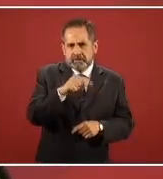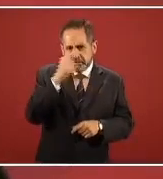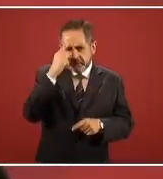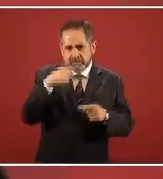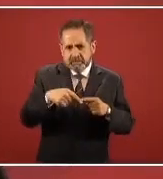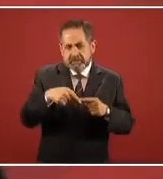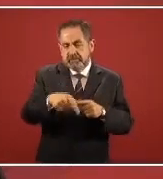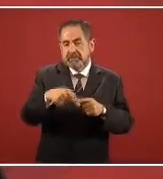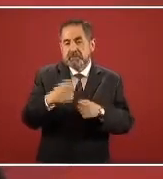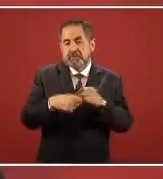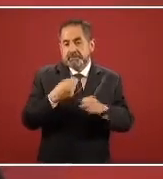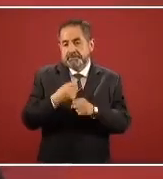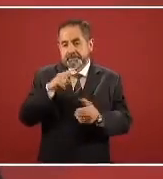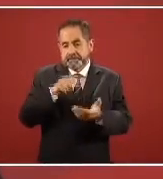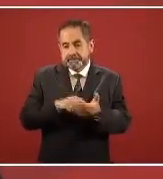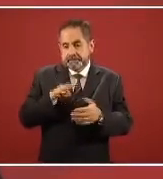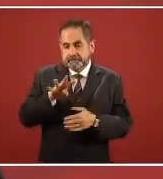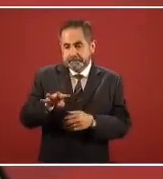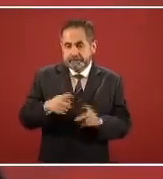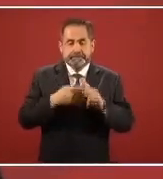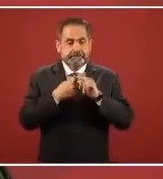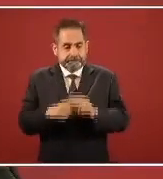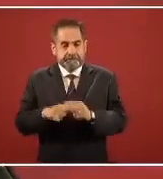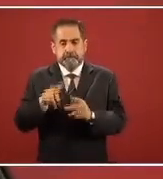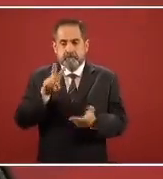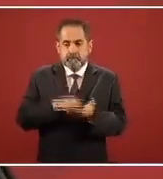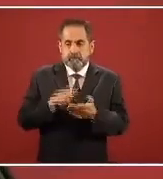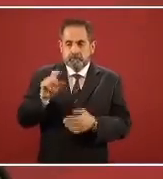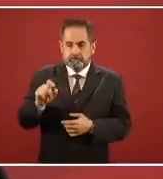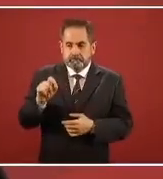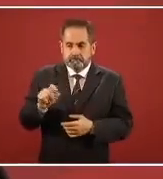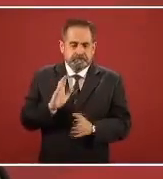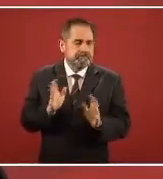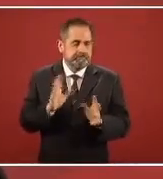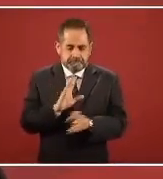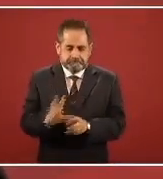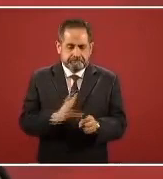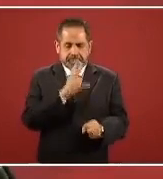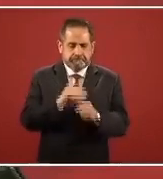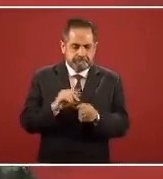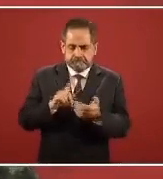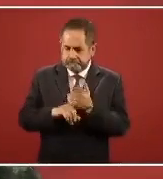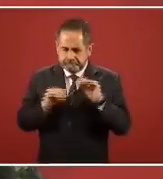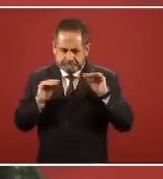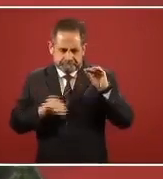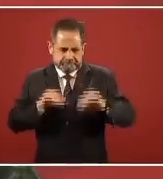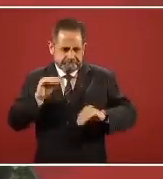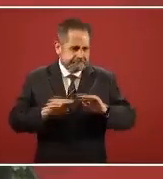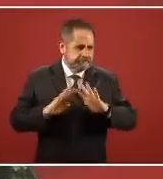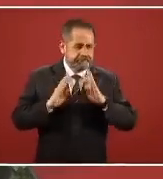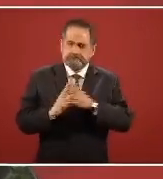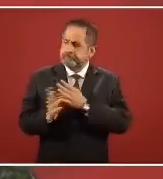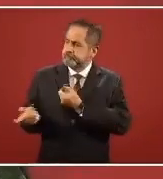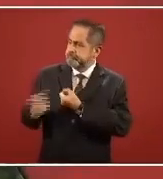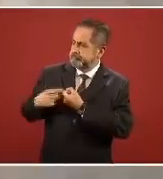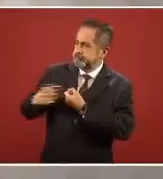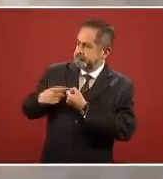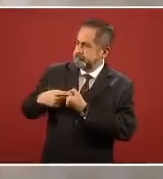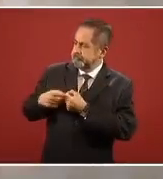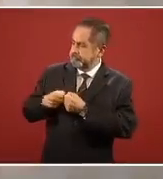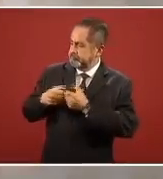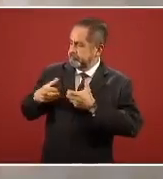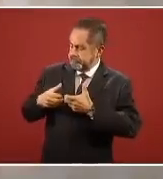bueno, en el 2019 y empezando 2020, poder tener completo al personal que estuvimos reclutando durante